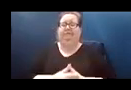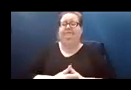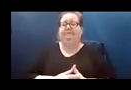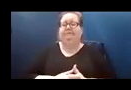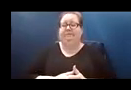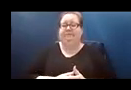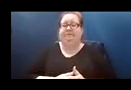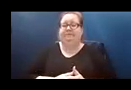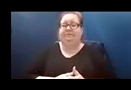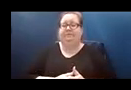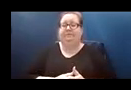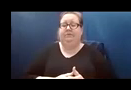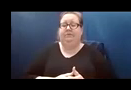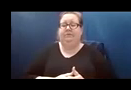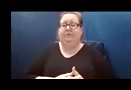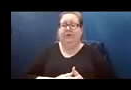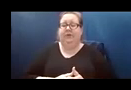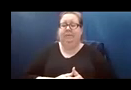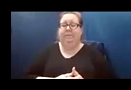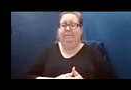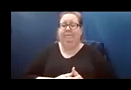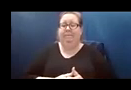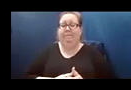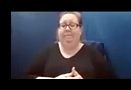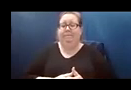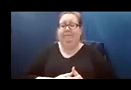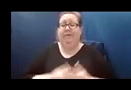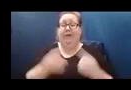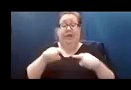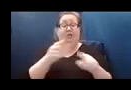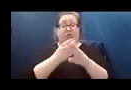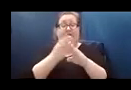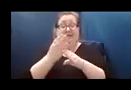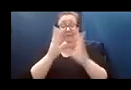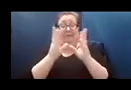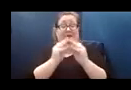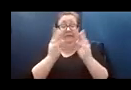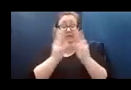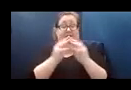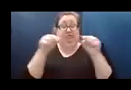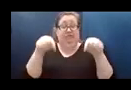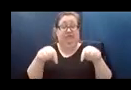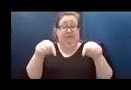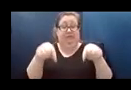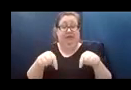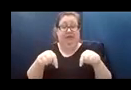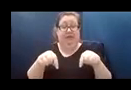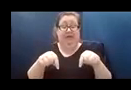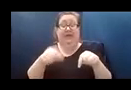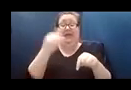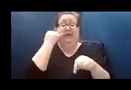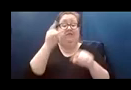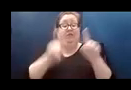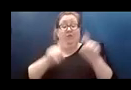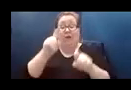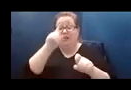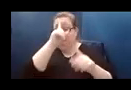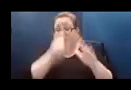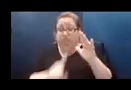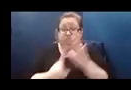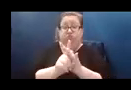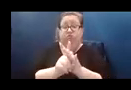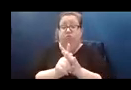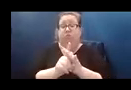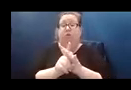And when we're in this main session for the beginning of the meeting, you can put any questions or comments you have in the